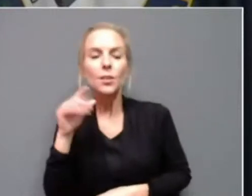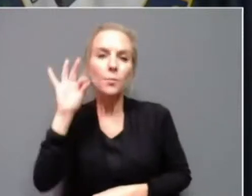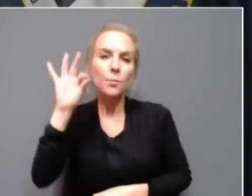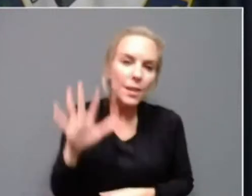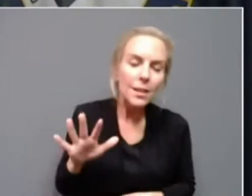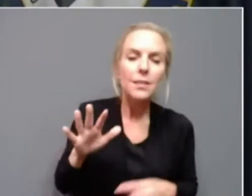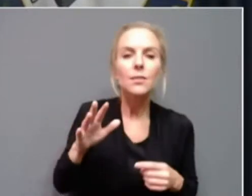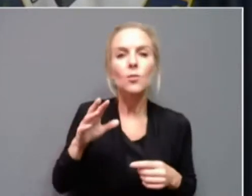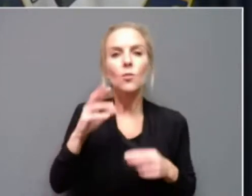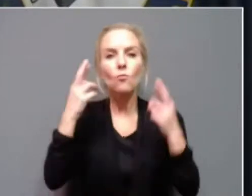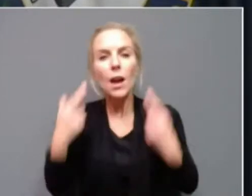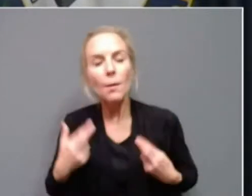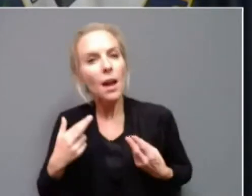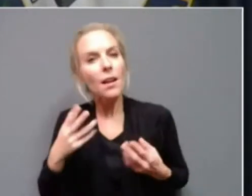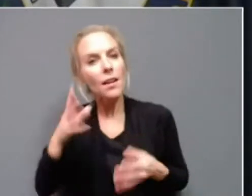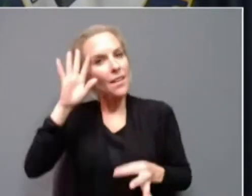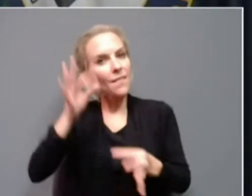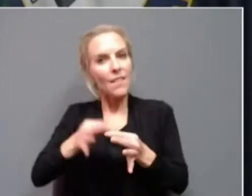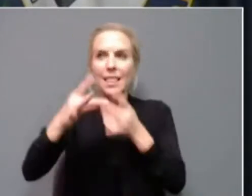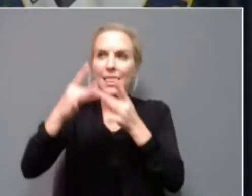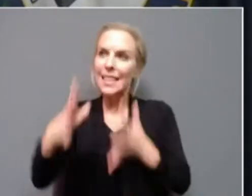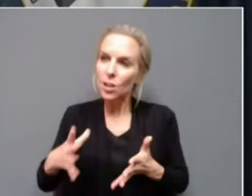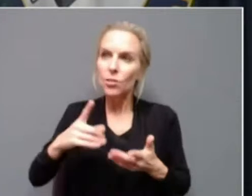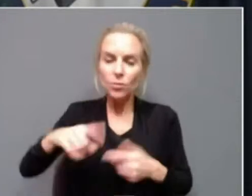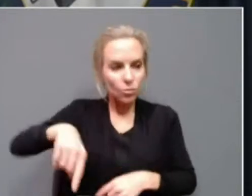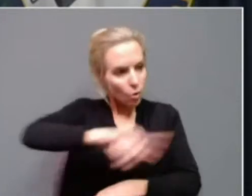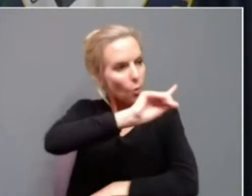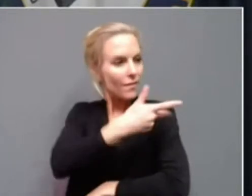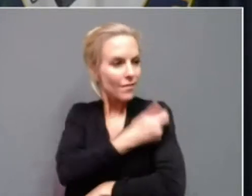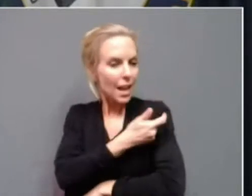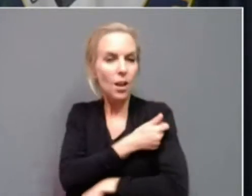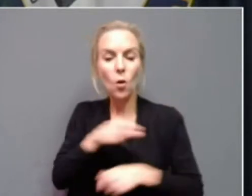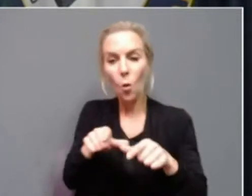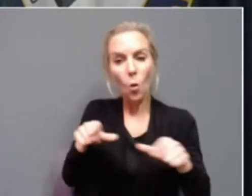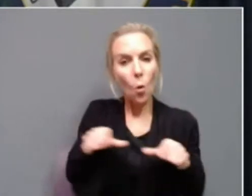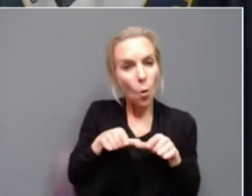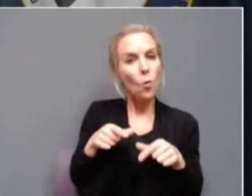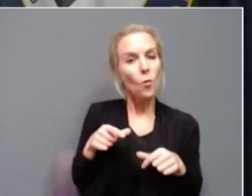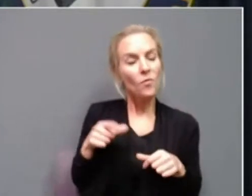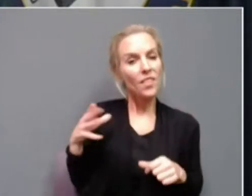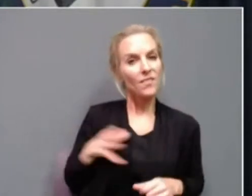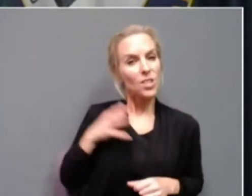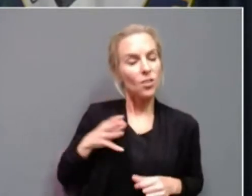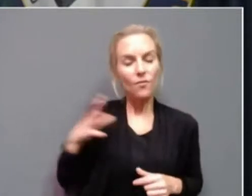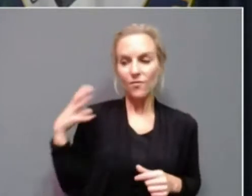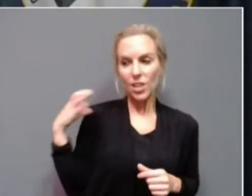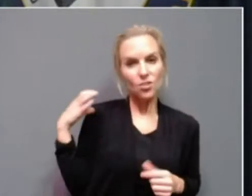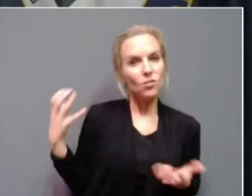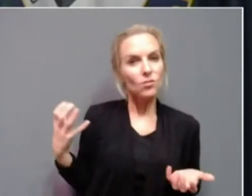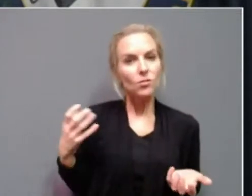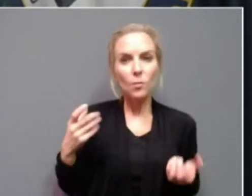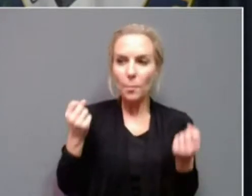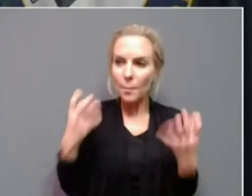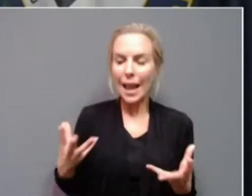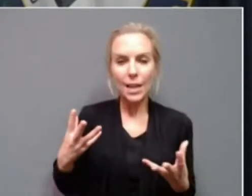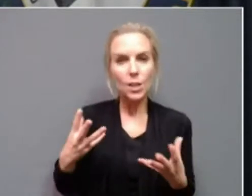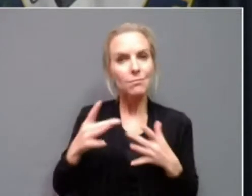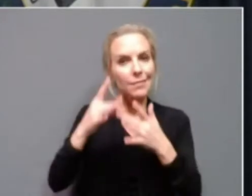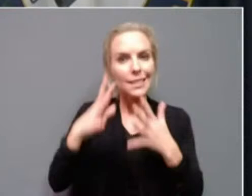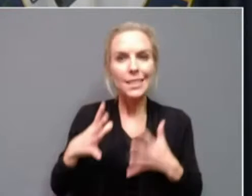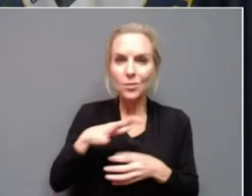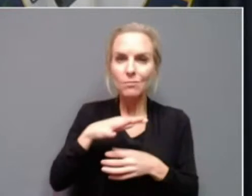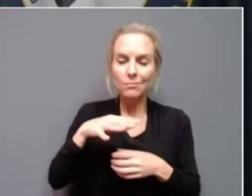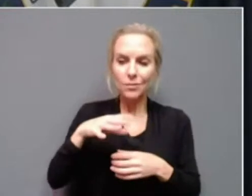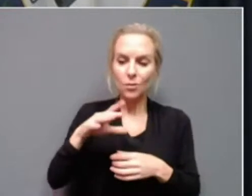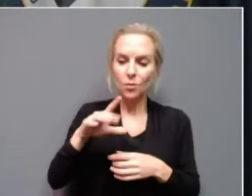to get vaccinated. You've had local officials. You've had many local officials asking people